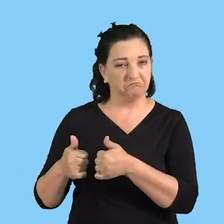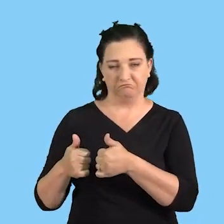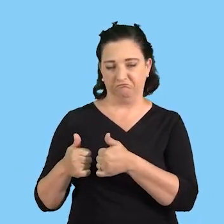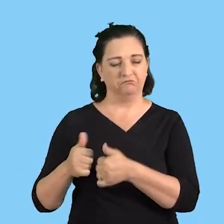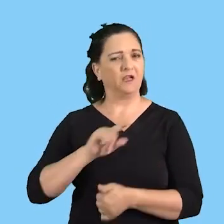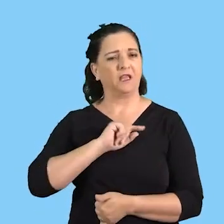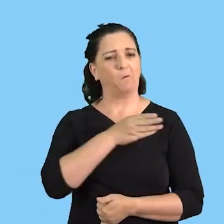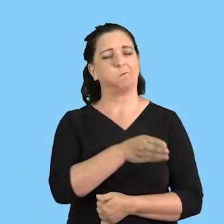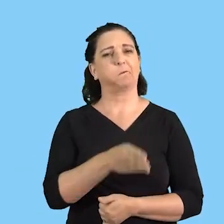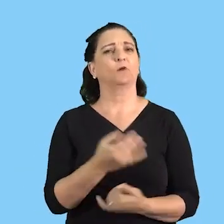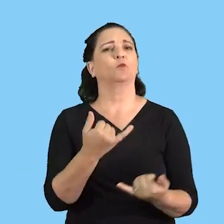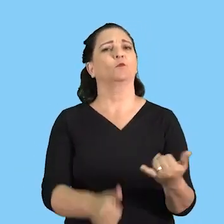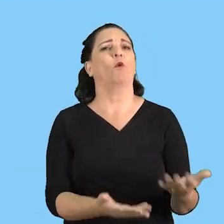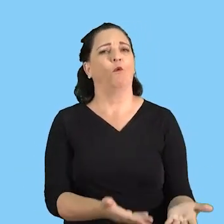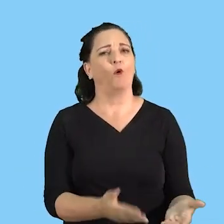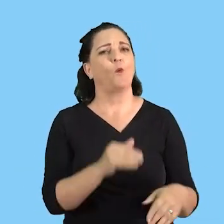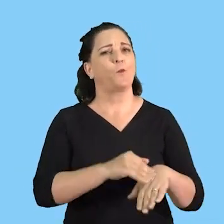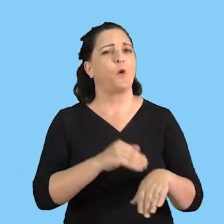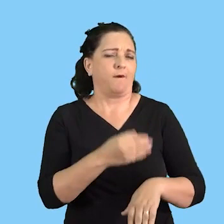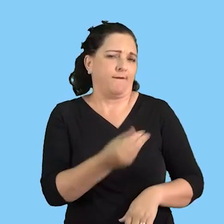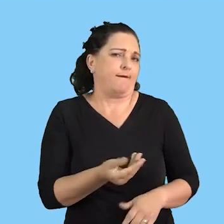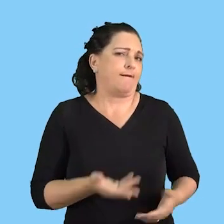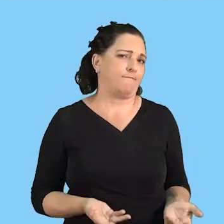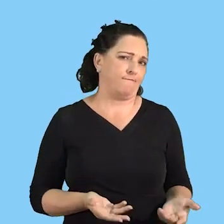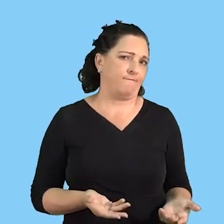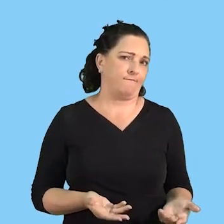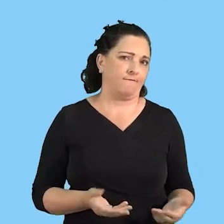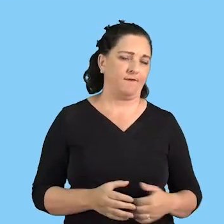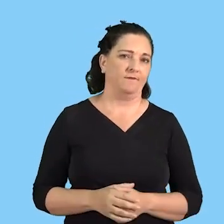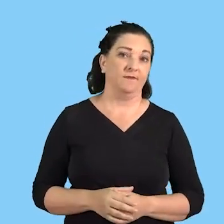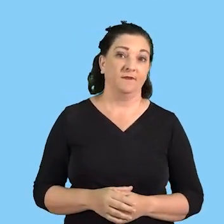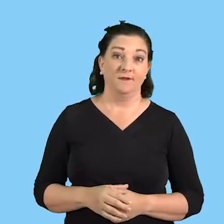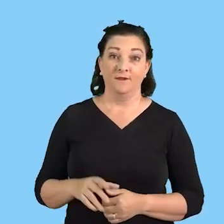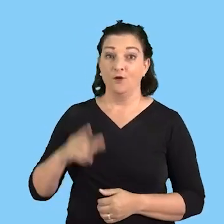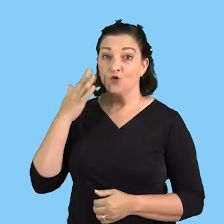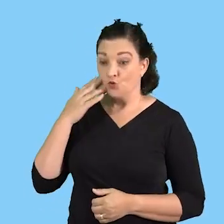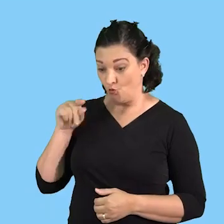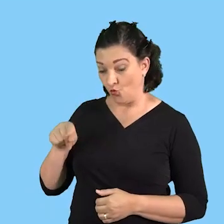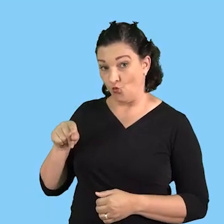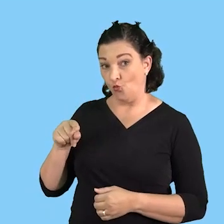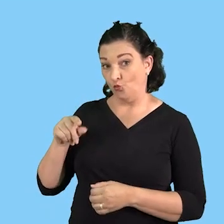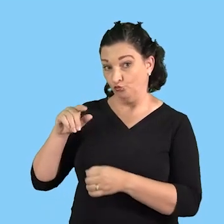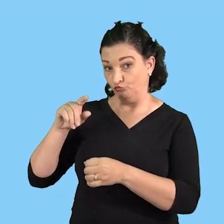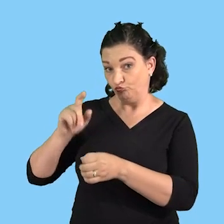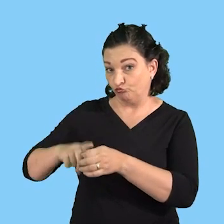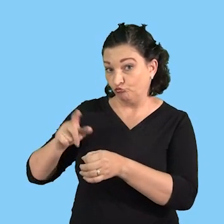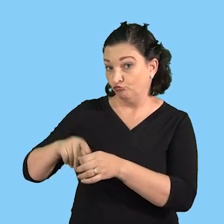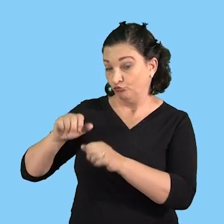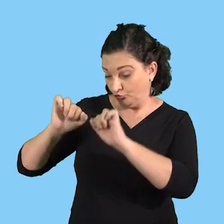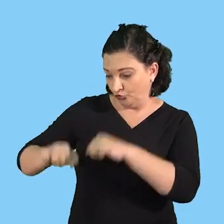to detect that there is a problem with this machine before it goes to the customer.